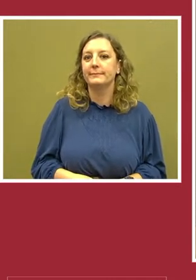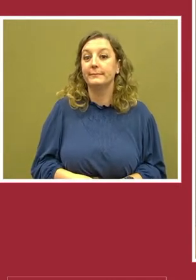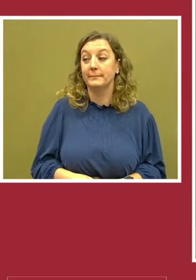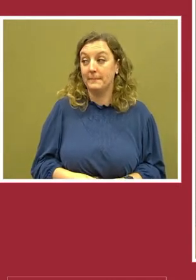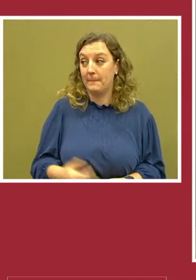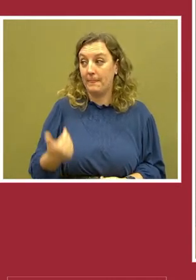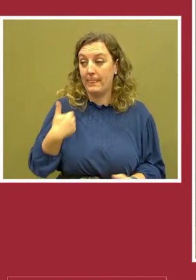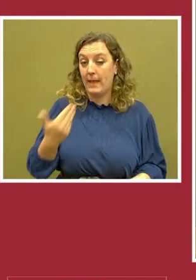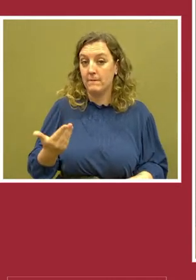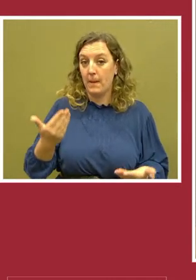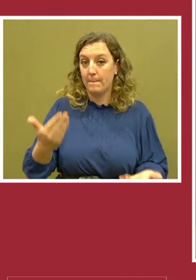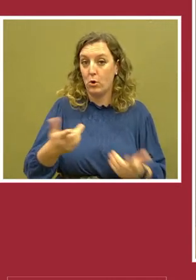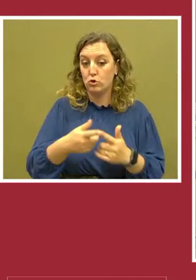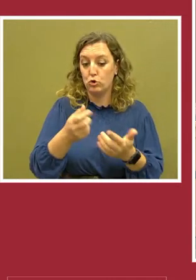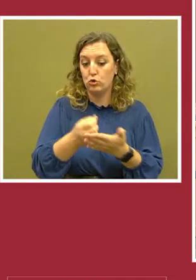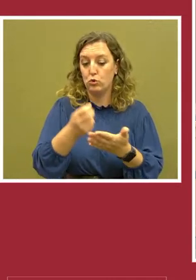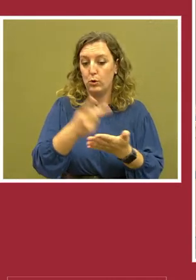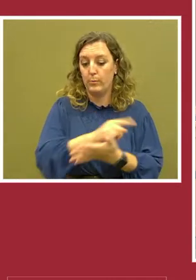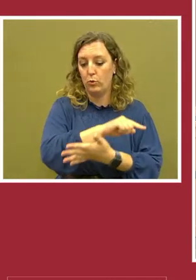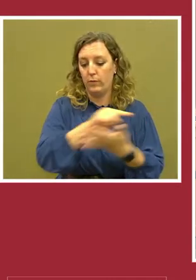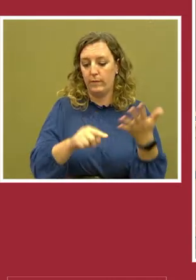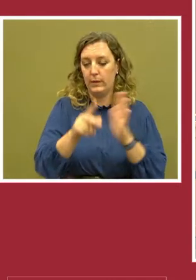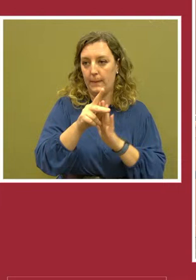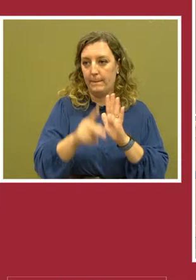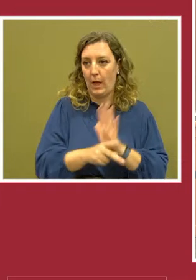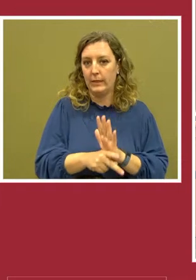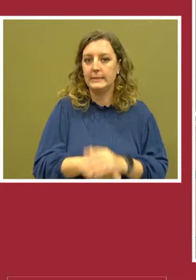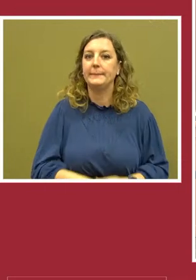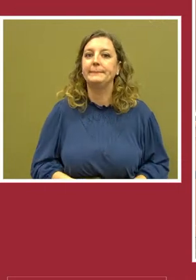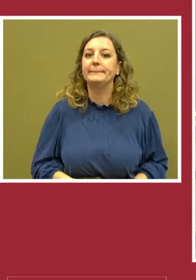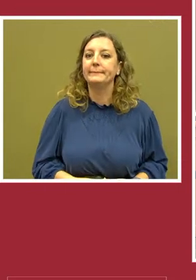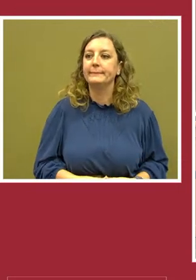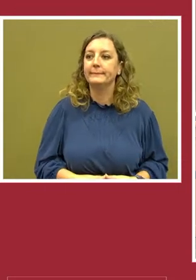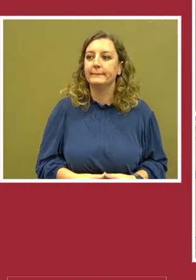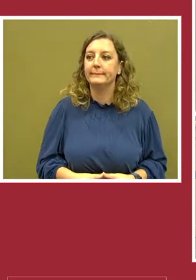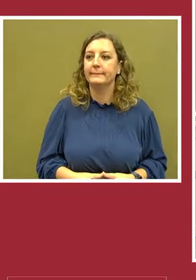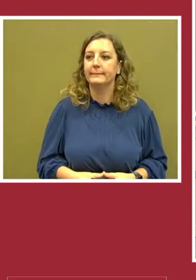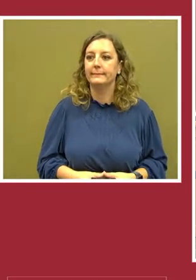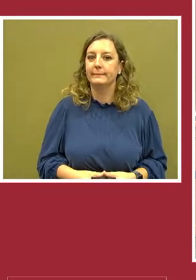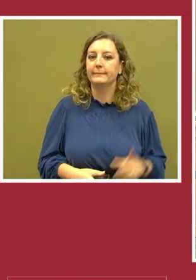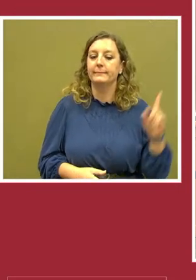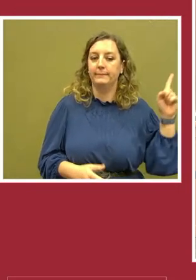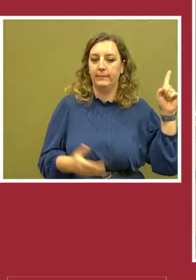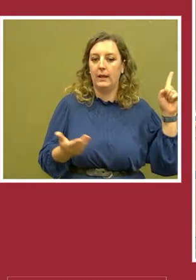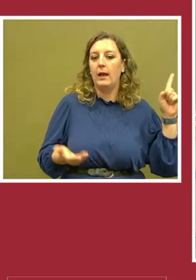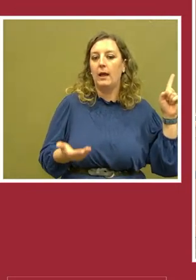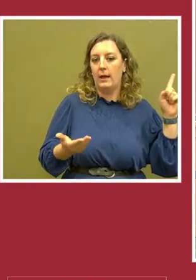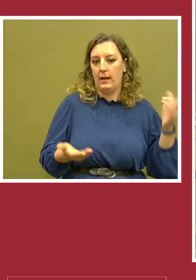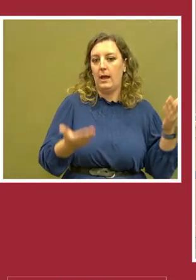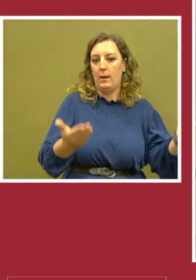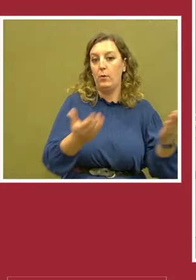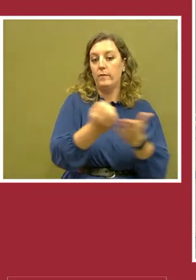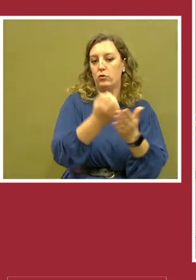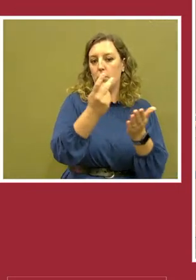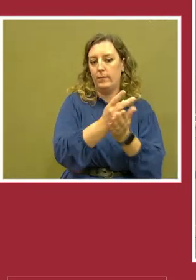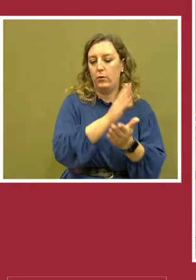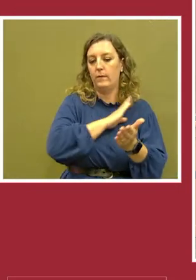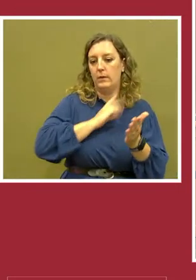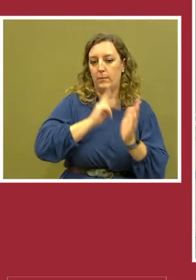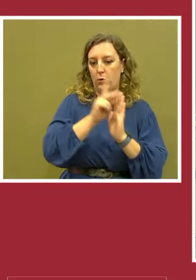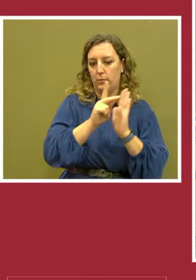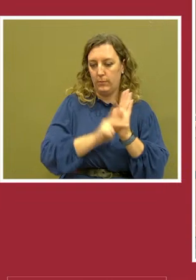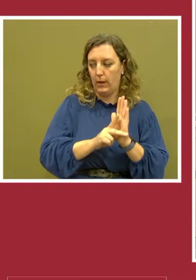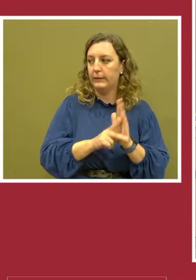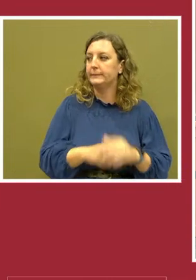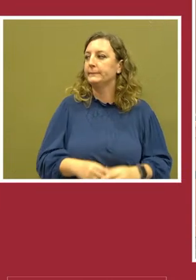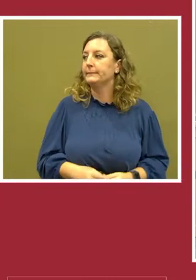Do we have a motion to approve these policies as presented? I will move to approve the board policies as